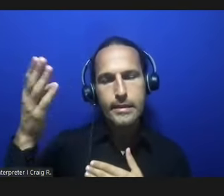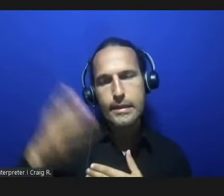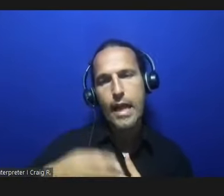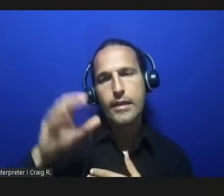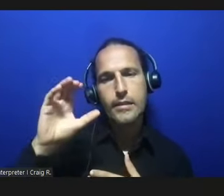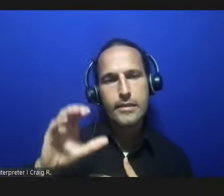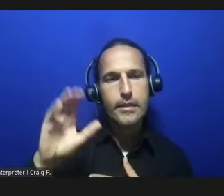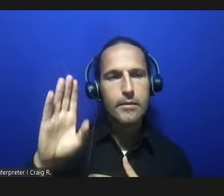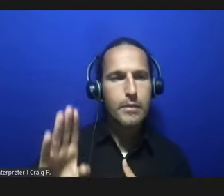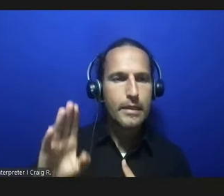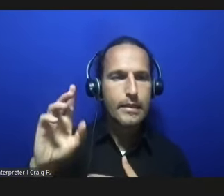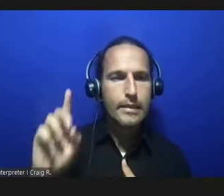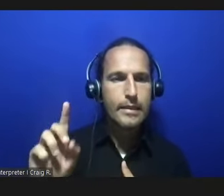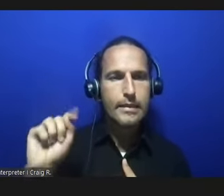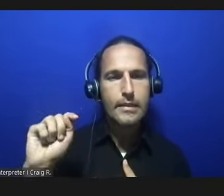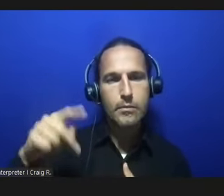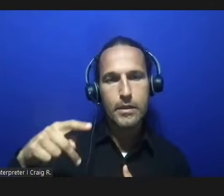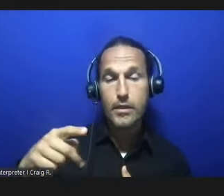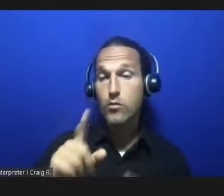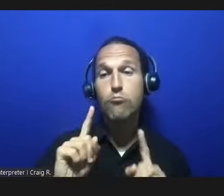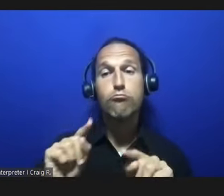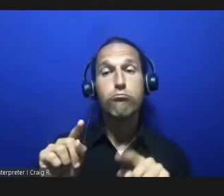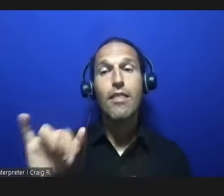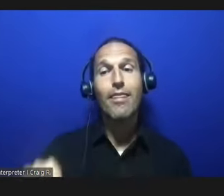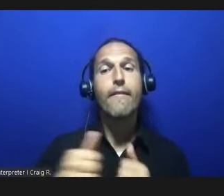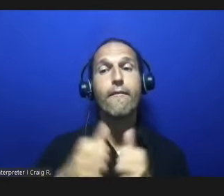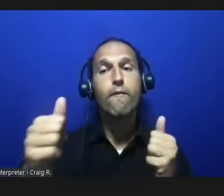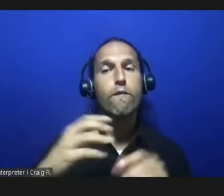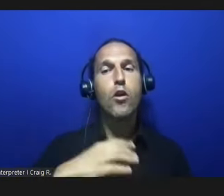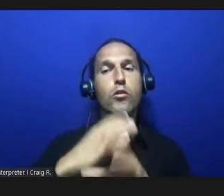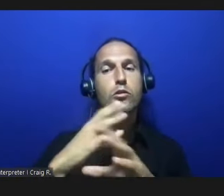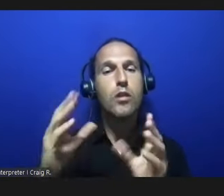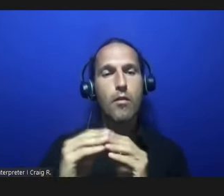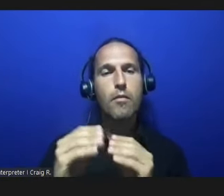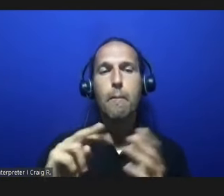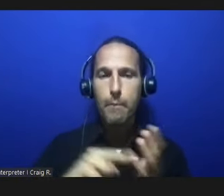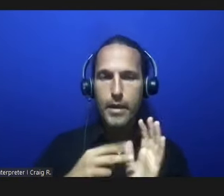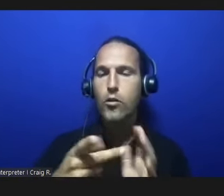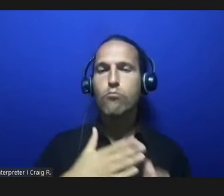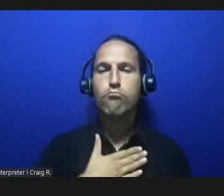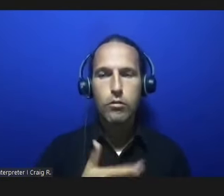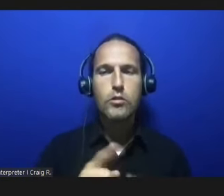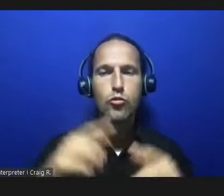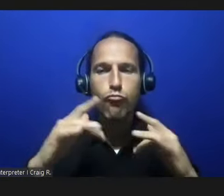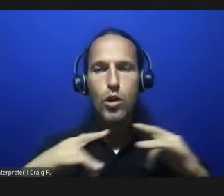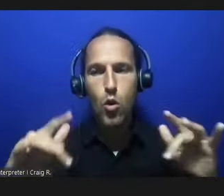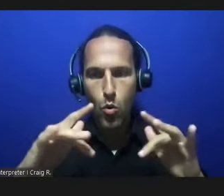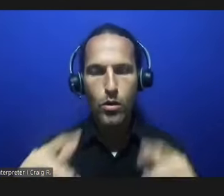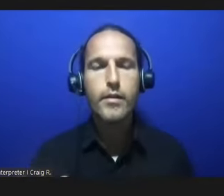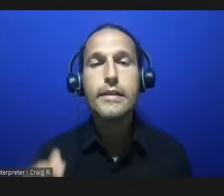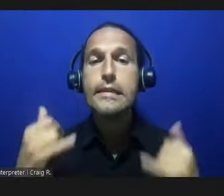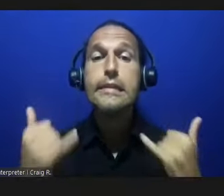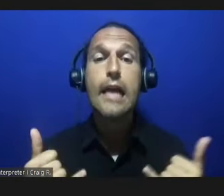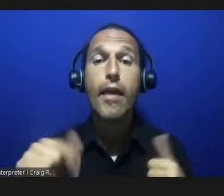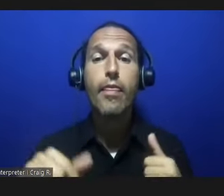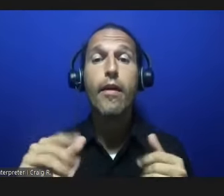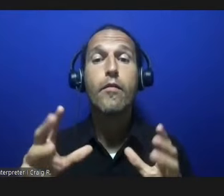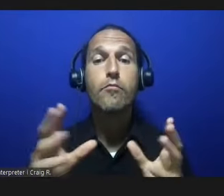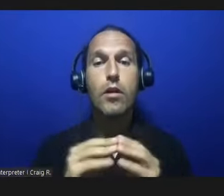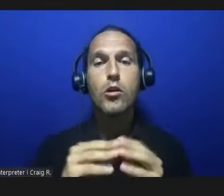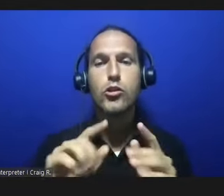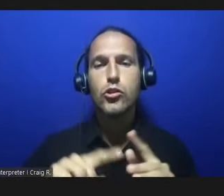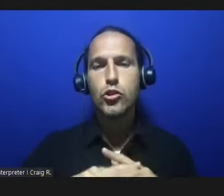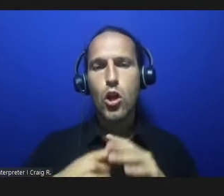new.mta.info/project/CBDTP. By attending this virtual webinar, you are consenting to be recorded. Today's webinar will begin